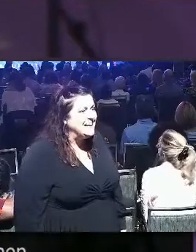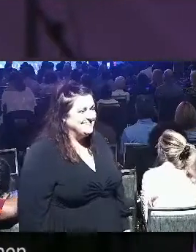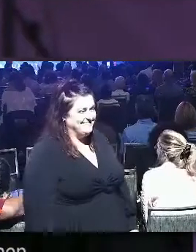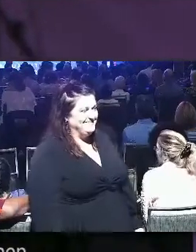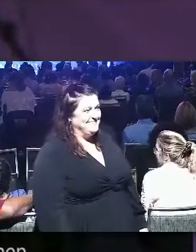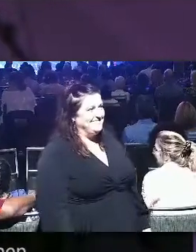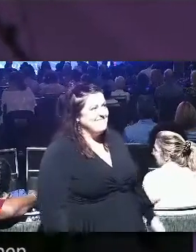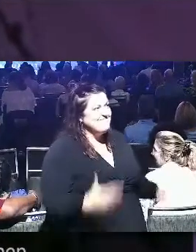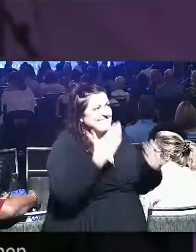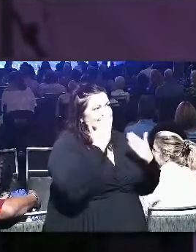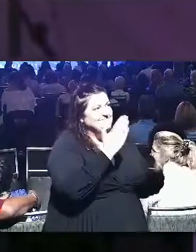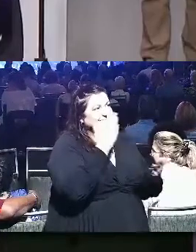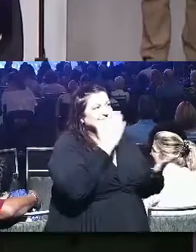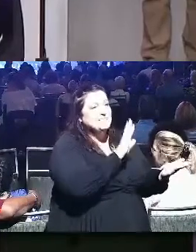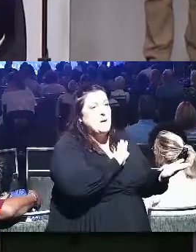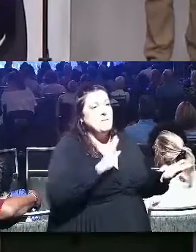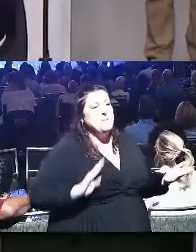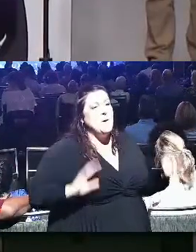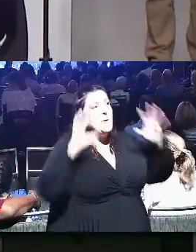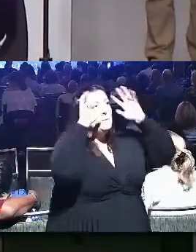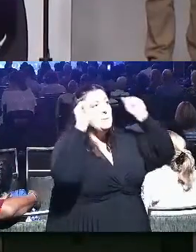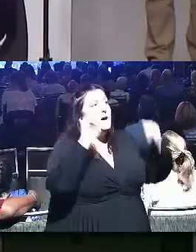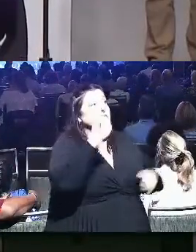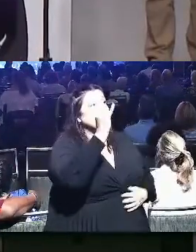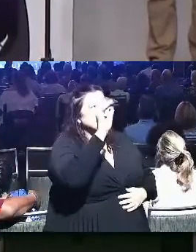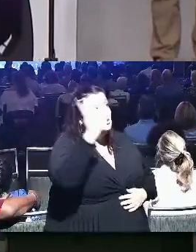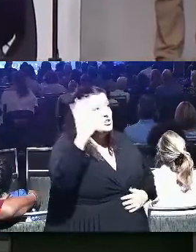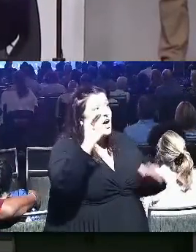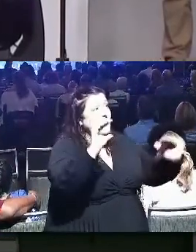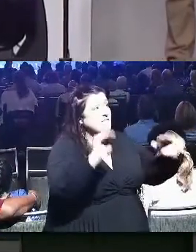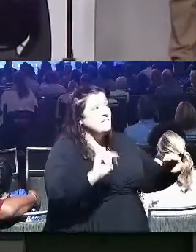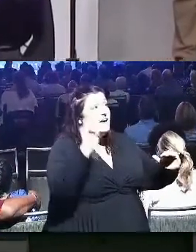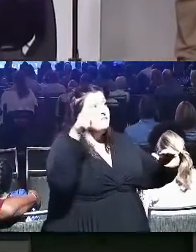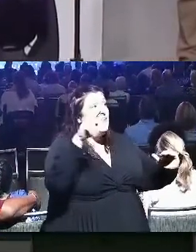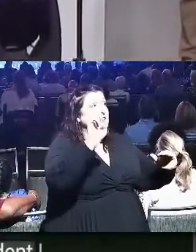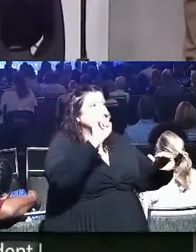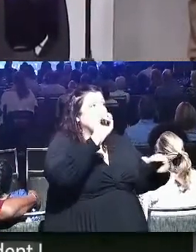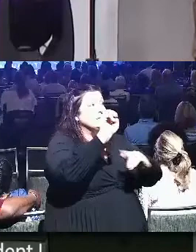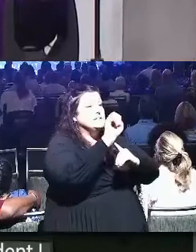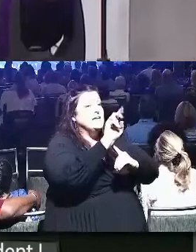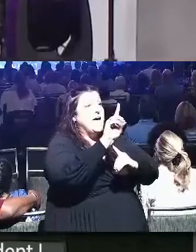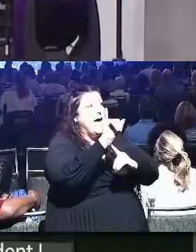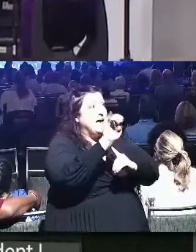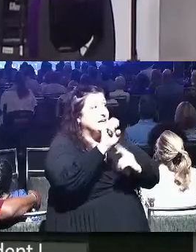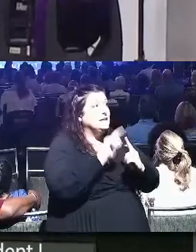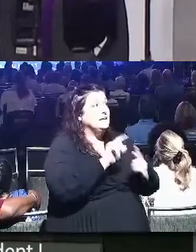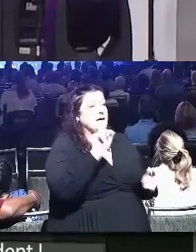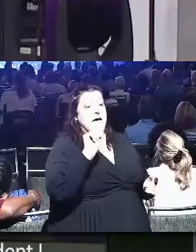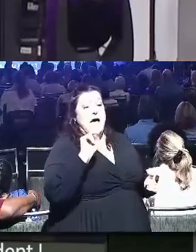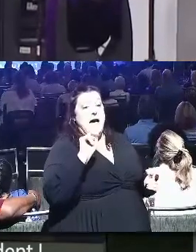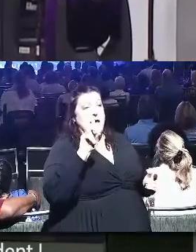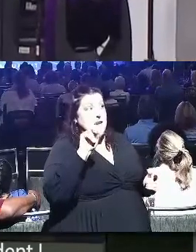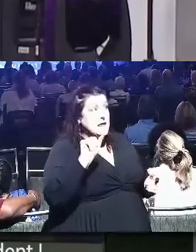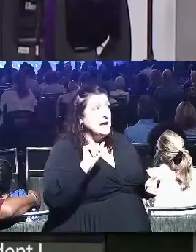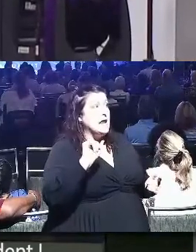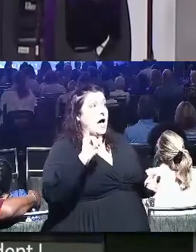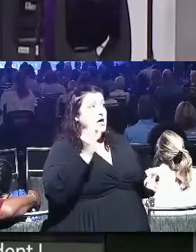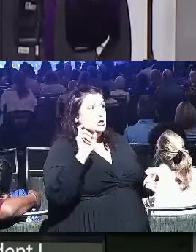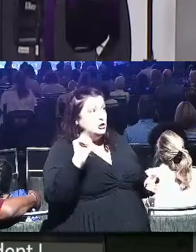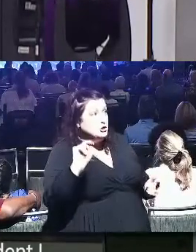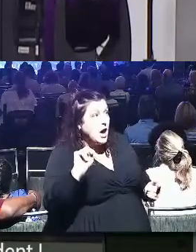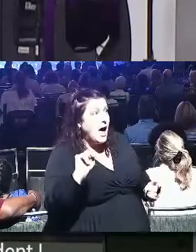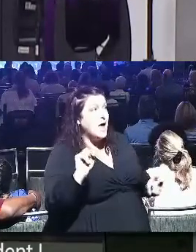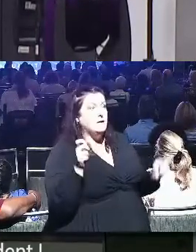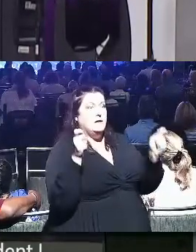I want to thank our board president, Jeff, Eddie, our vice president. I want to thank Anita Price and Jen Poole, our administrators.